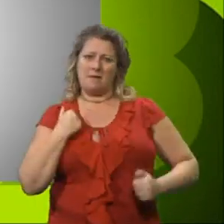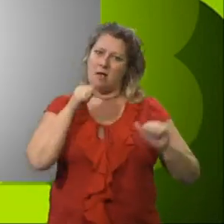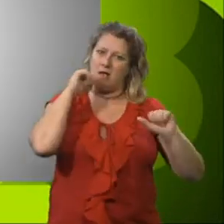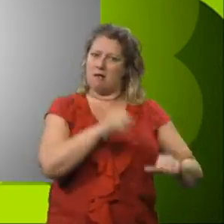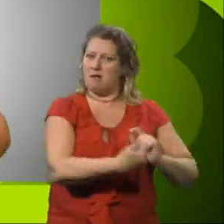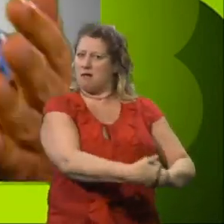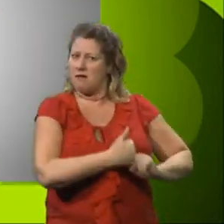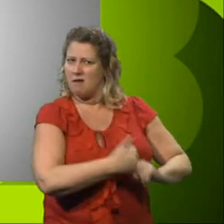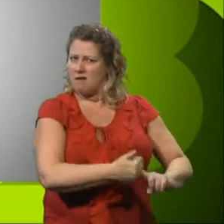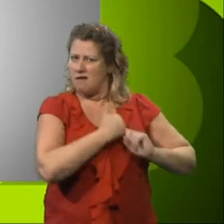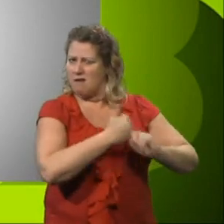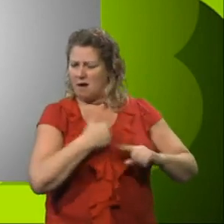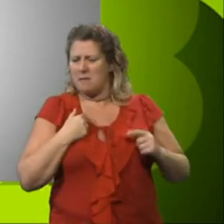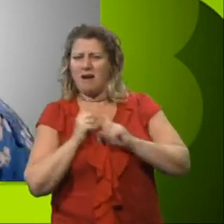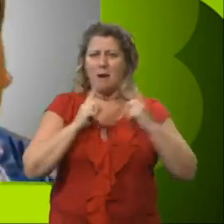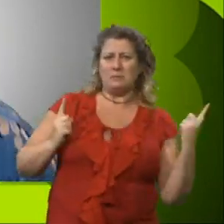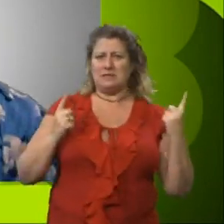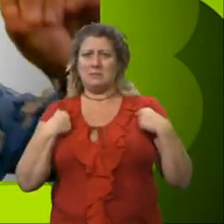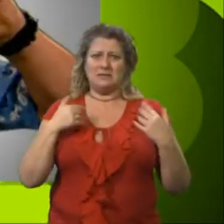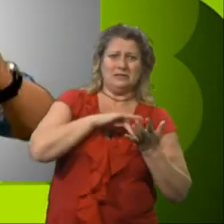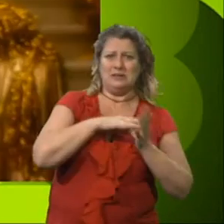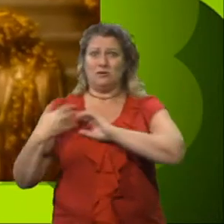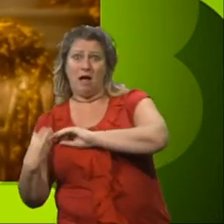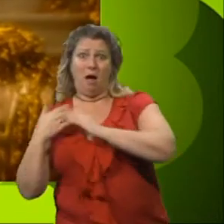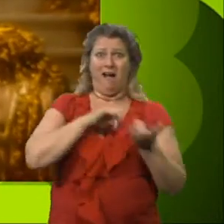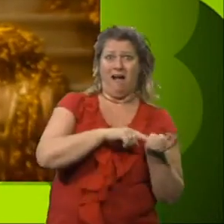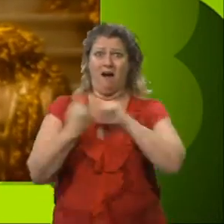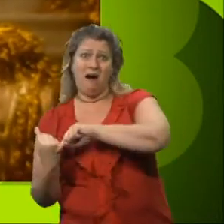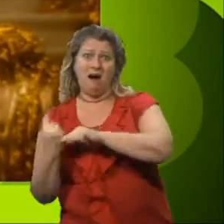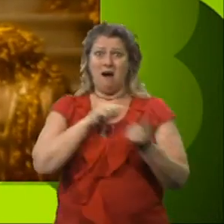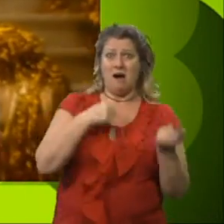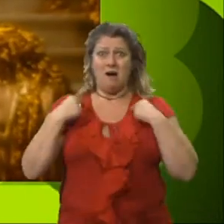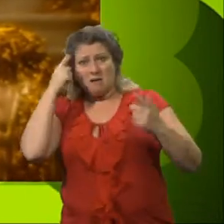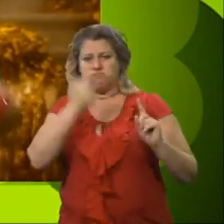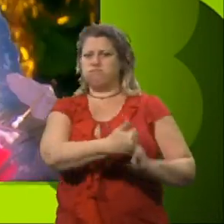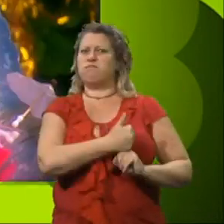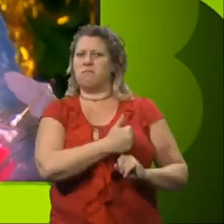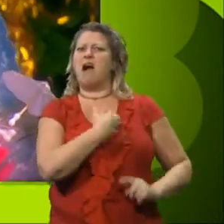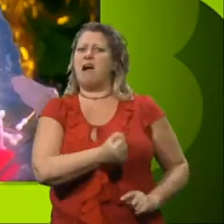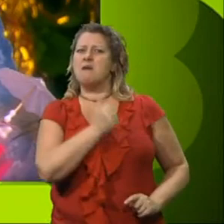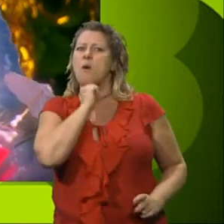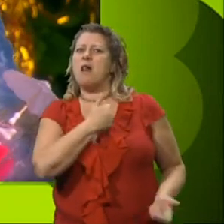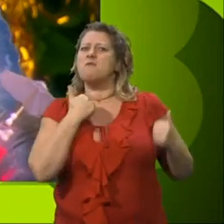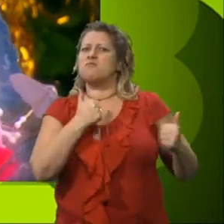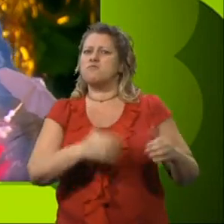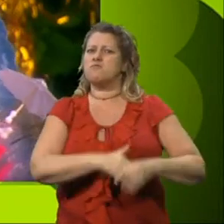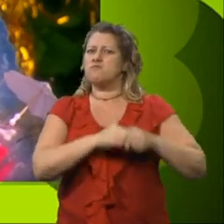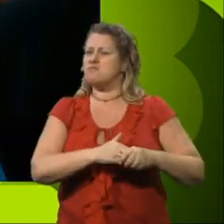my cracker. When I'm wrong, he takes a flag, I know he up and ends his back. He doesn't bark, it's more yak, so come on, shake your maracas!